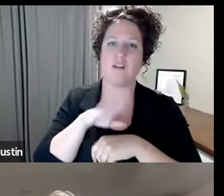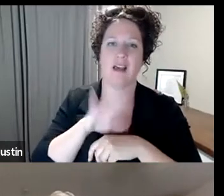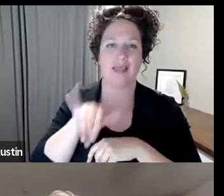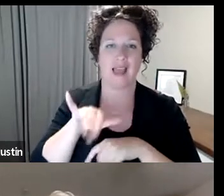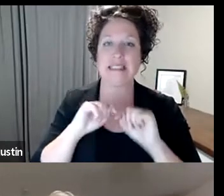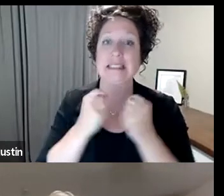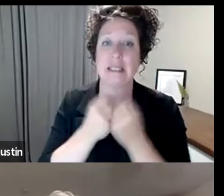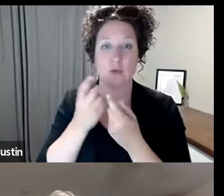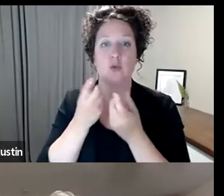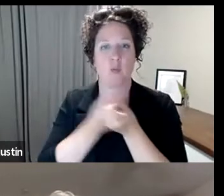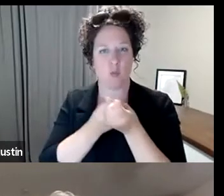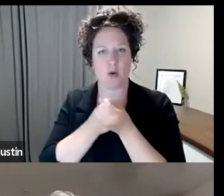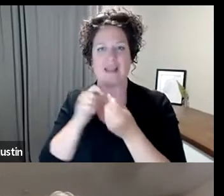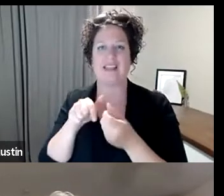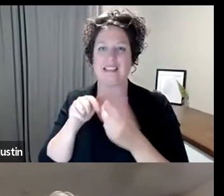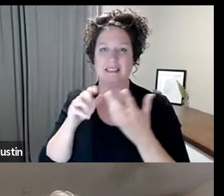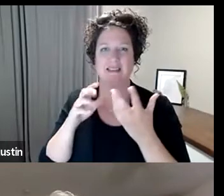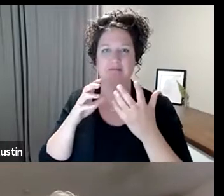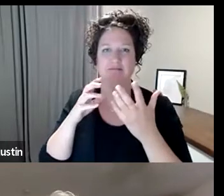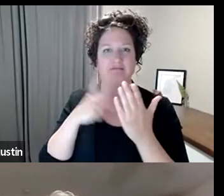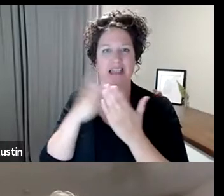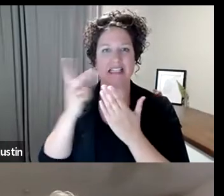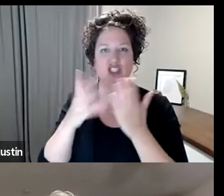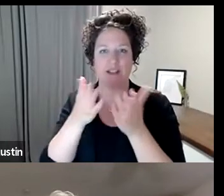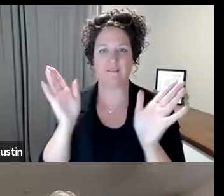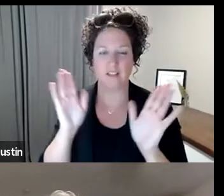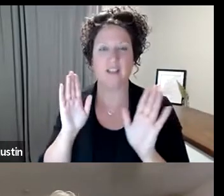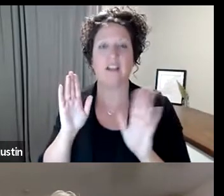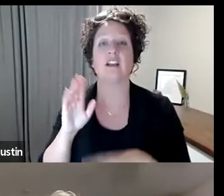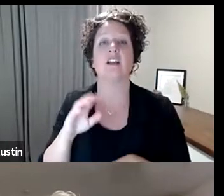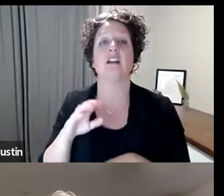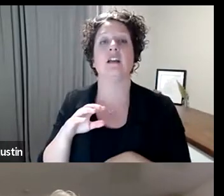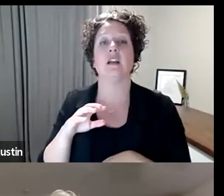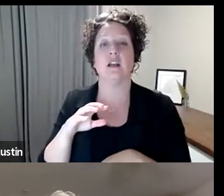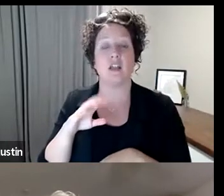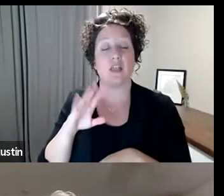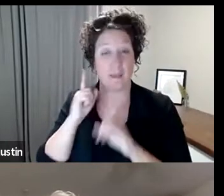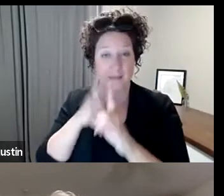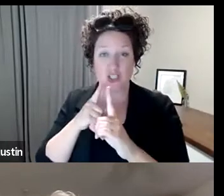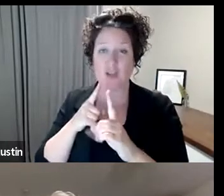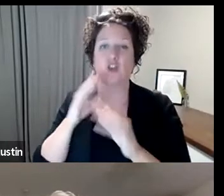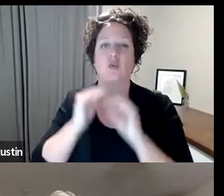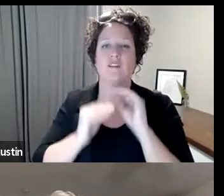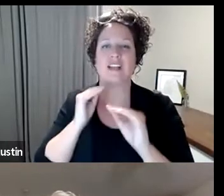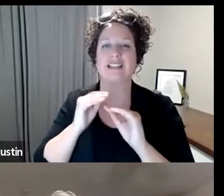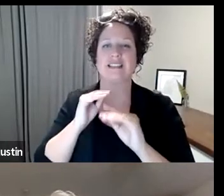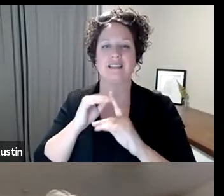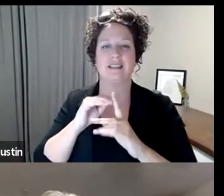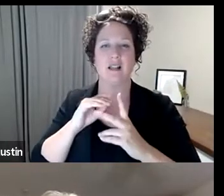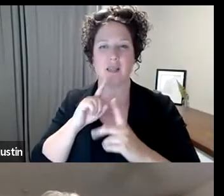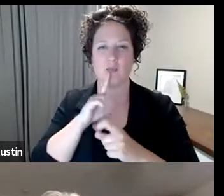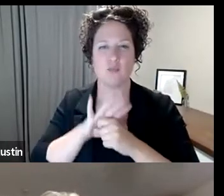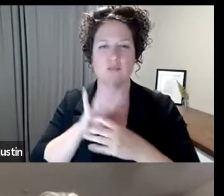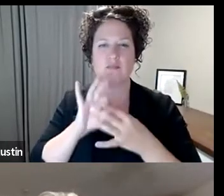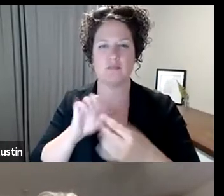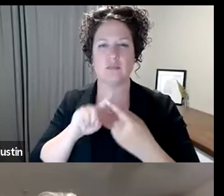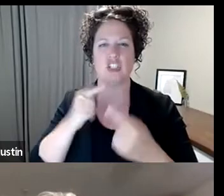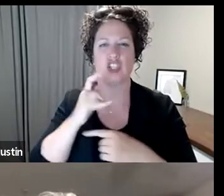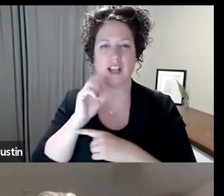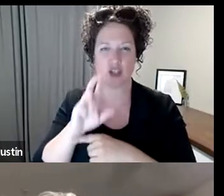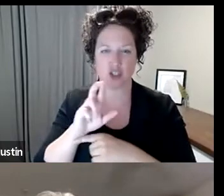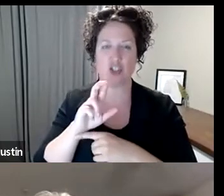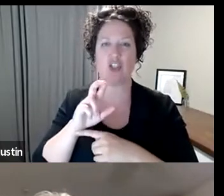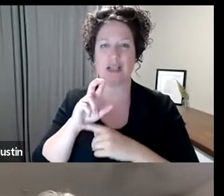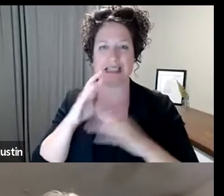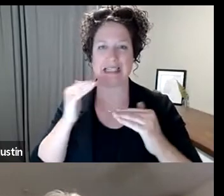this foundation-wide initiative. So the GEF's mission is to focus on fixing the promises related to gender disparities and